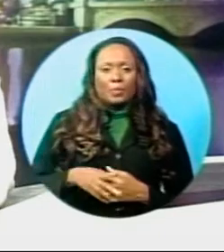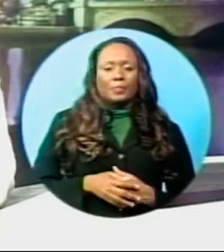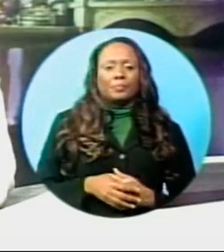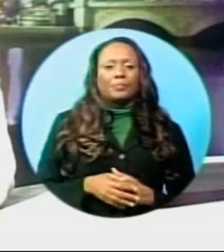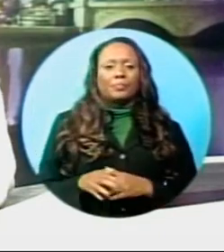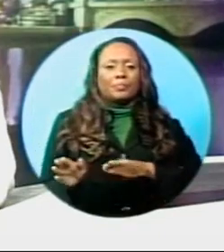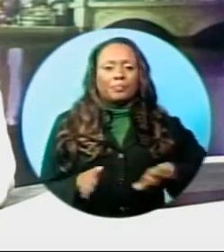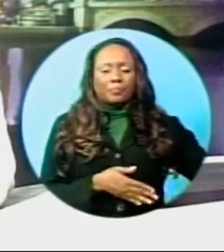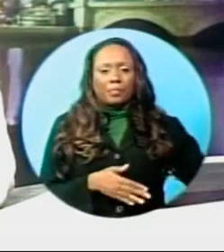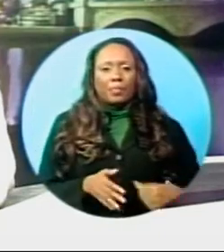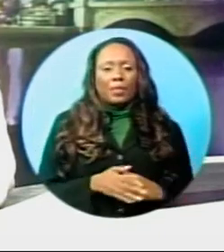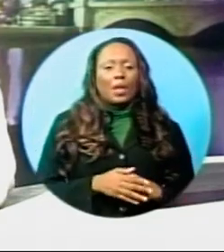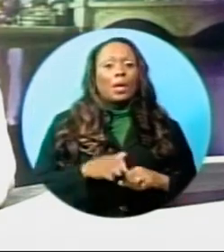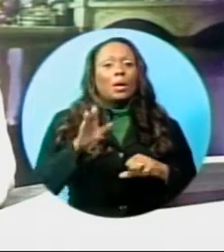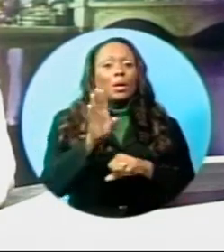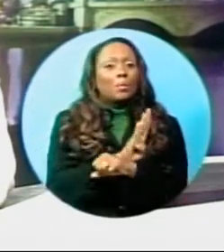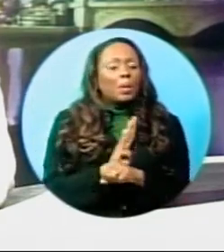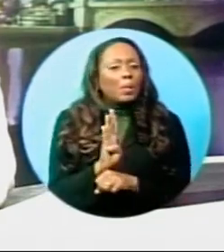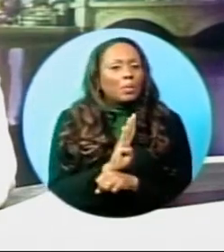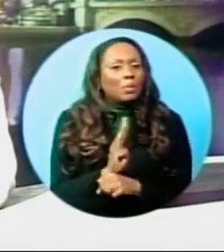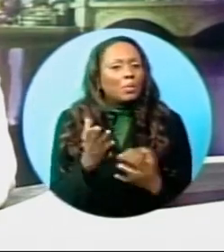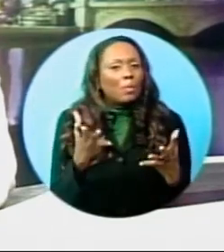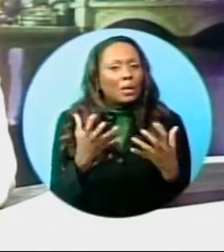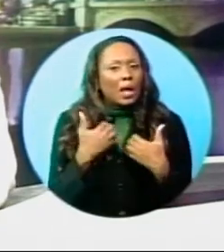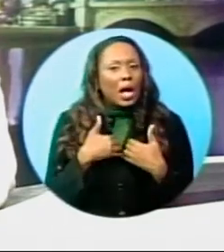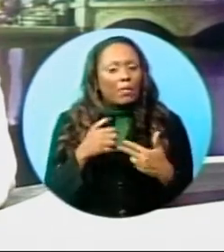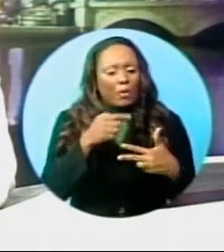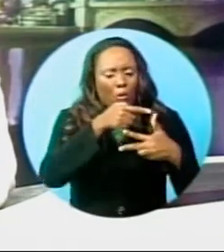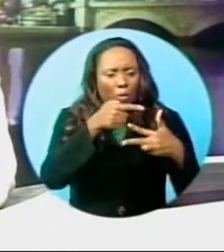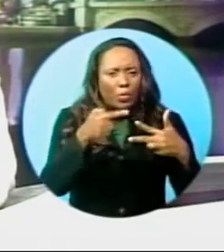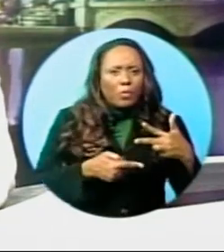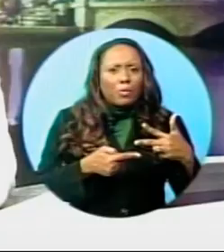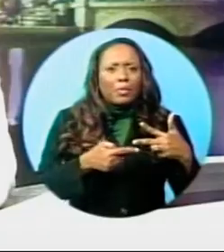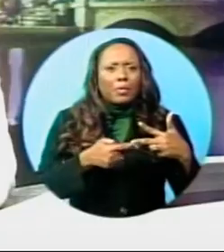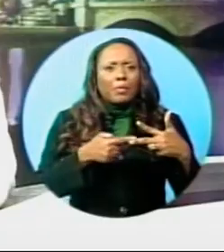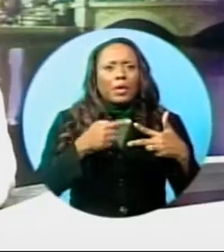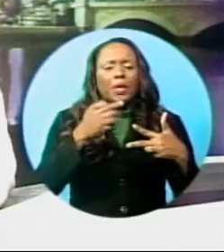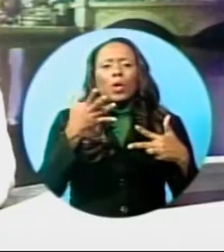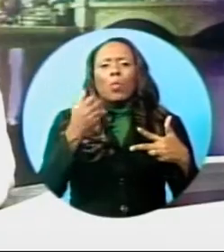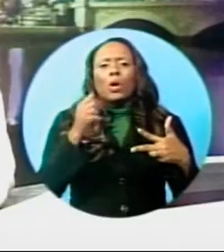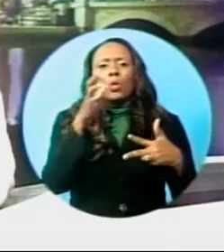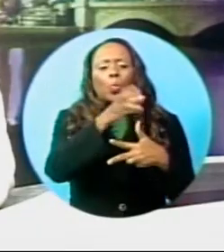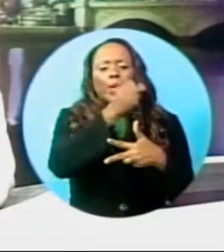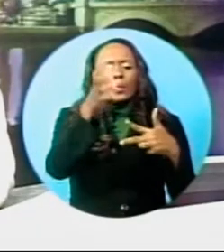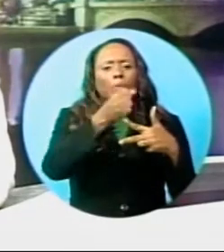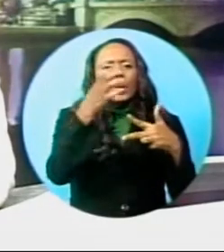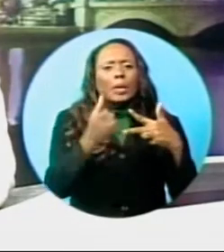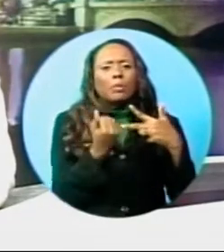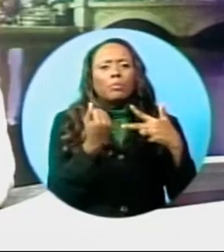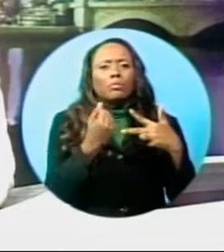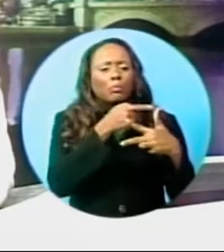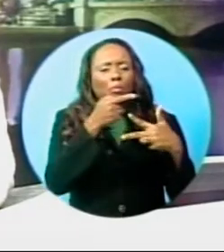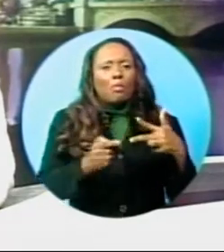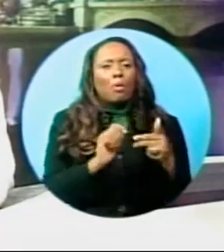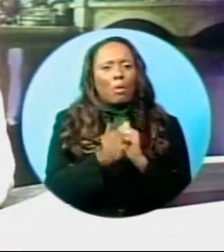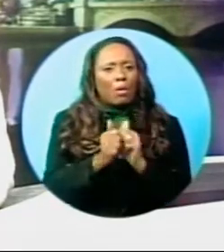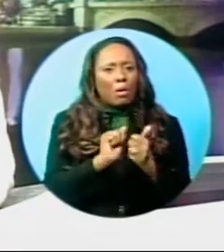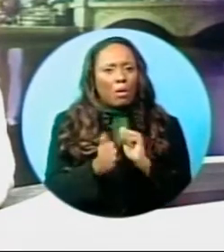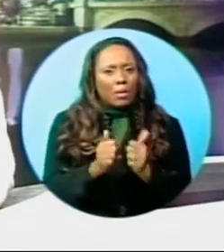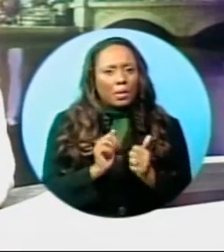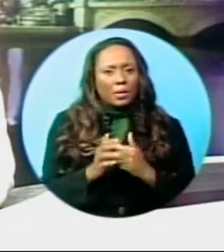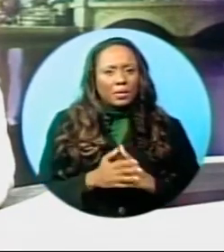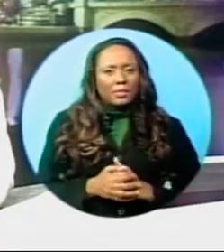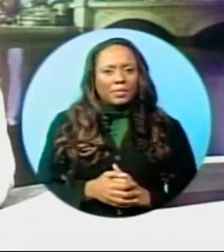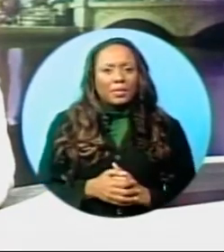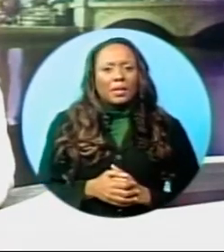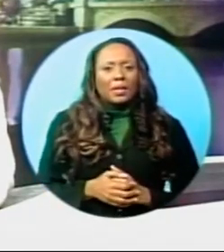cricket news, Barbados will be looking to capture all 3 titles in this year's WICB Regional Youth Tournaments. Failing to place high